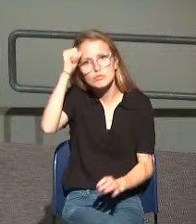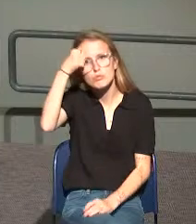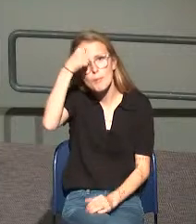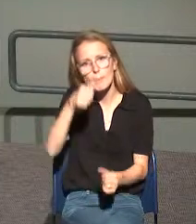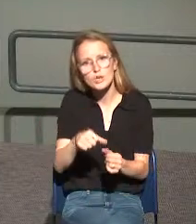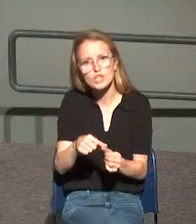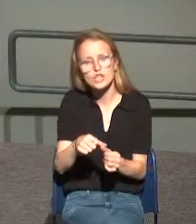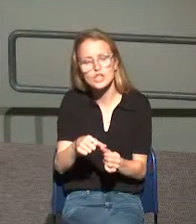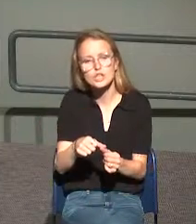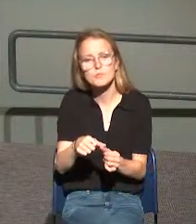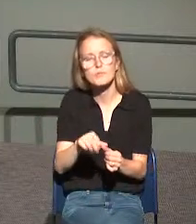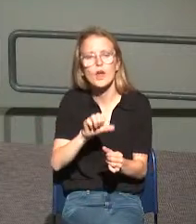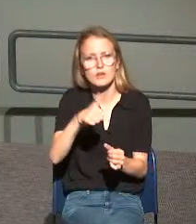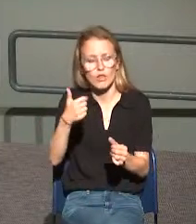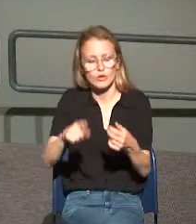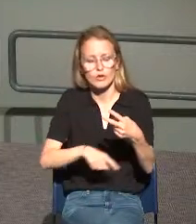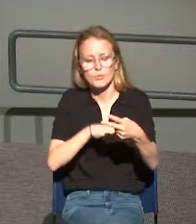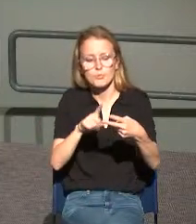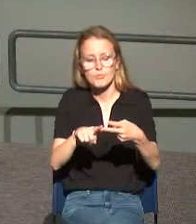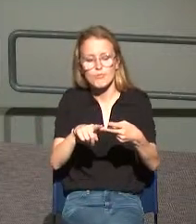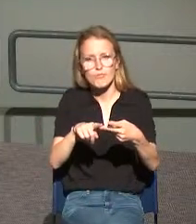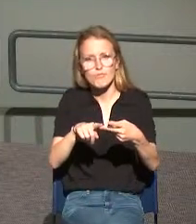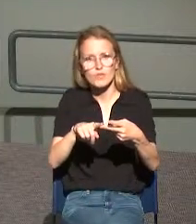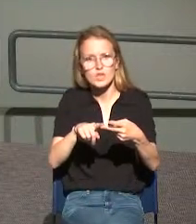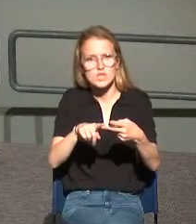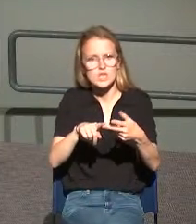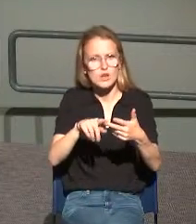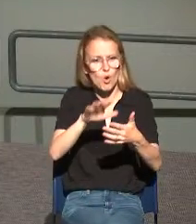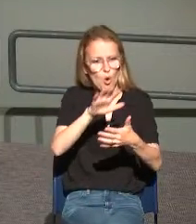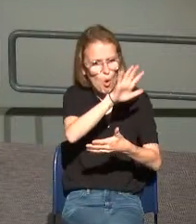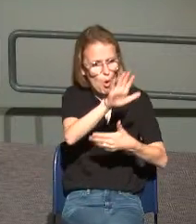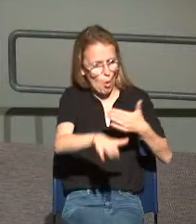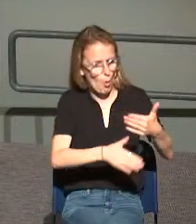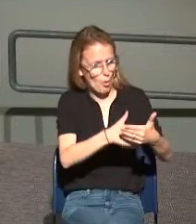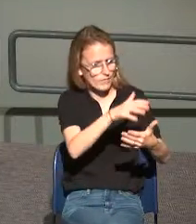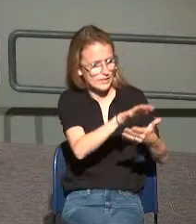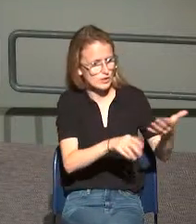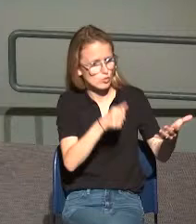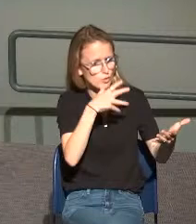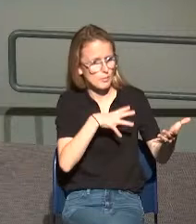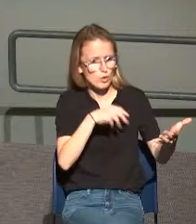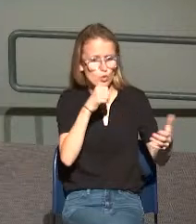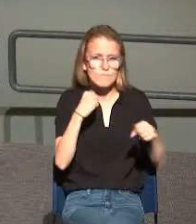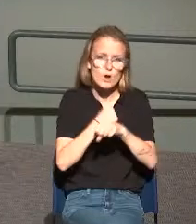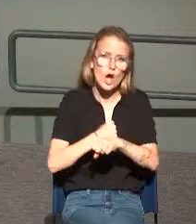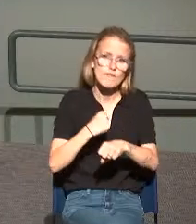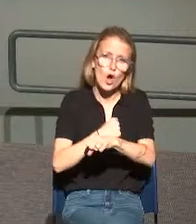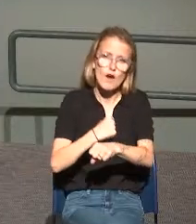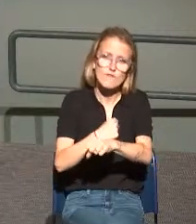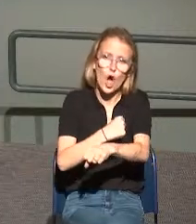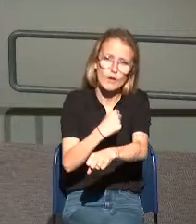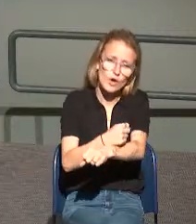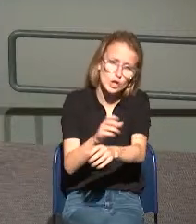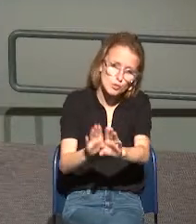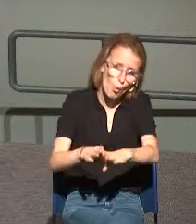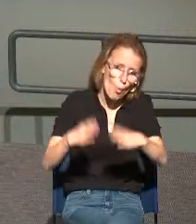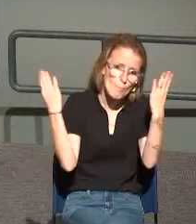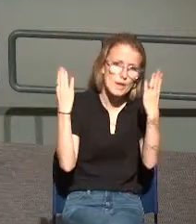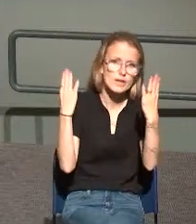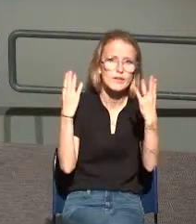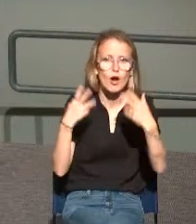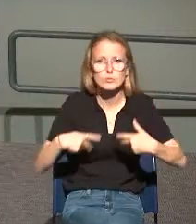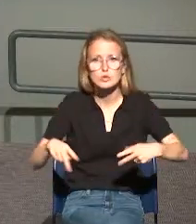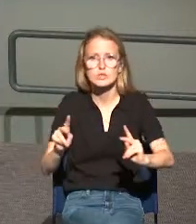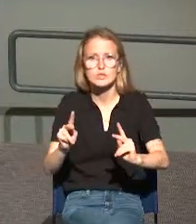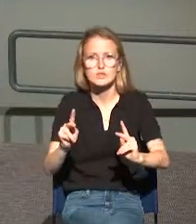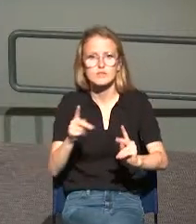make is all these women who fought to kick open the door, they didn't benefit from that. They were too old by the time